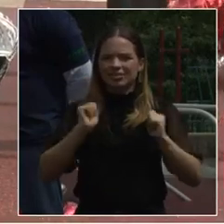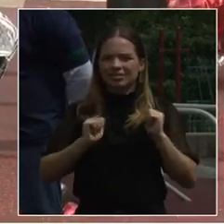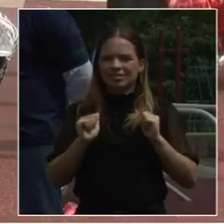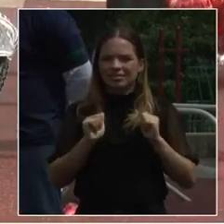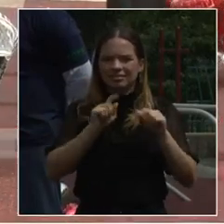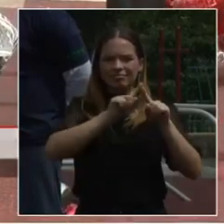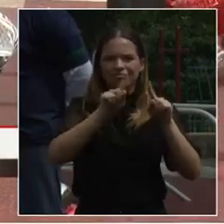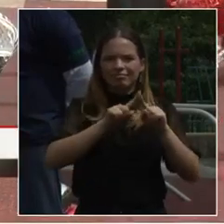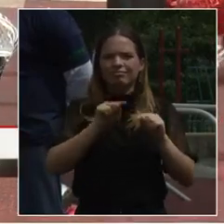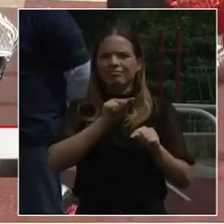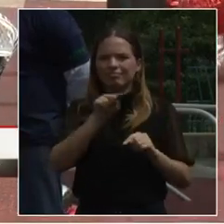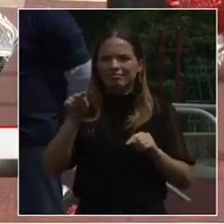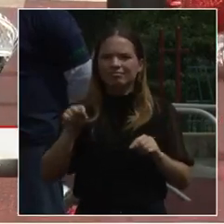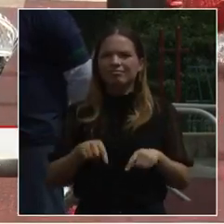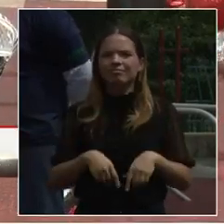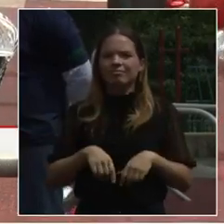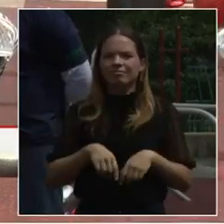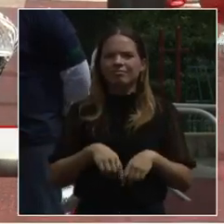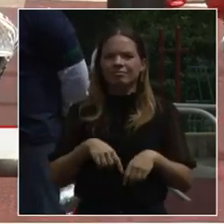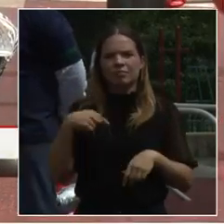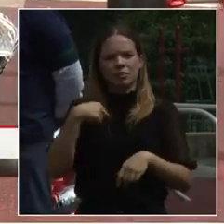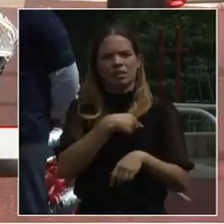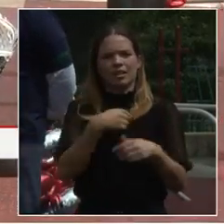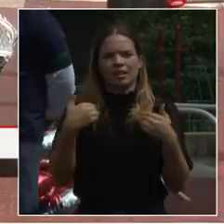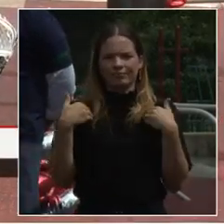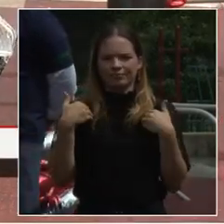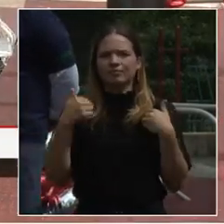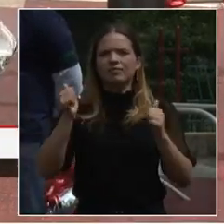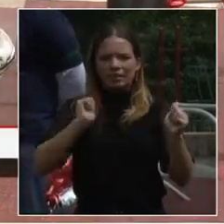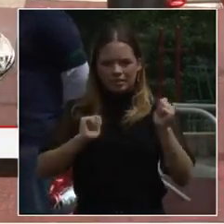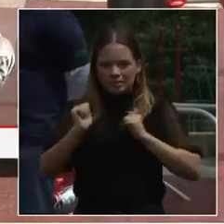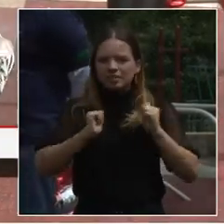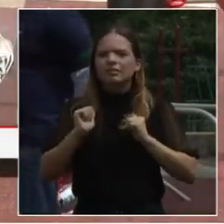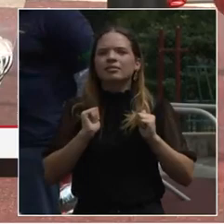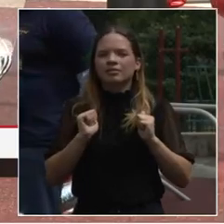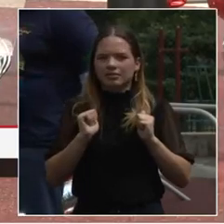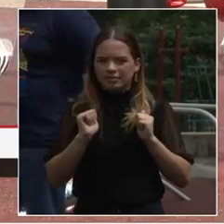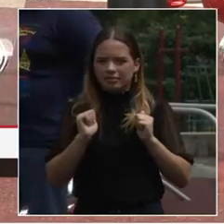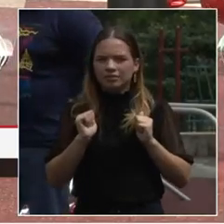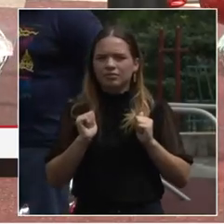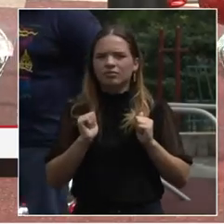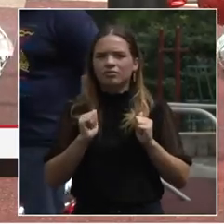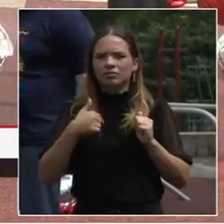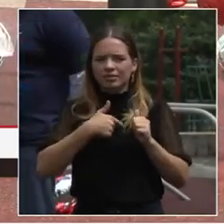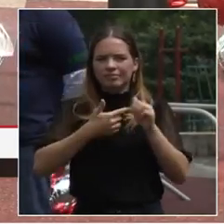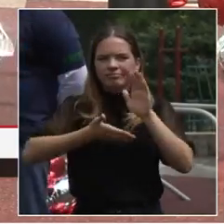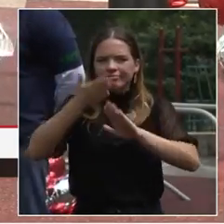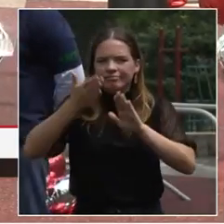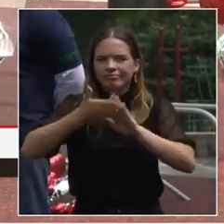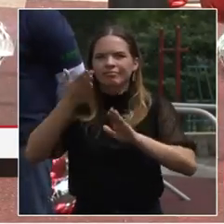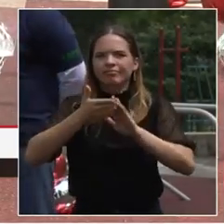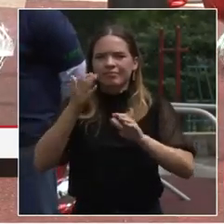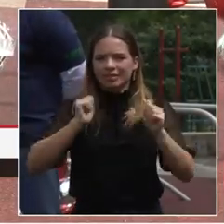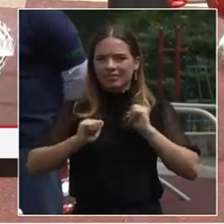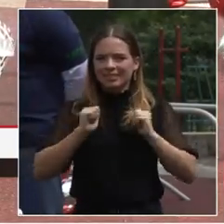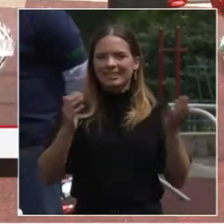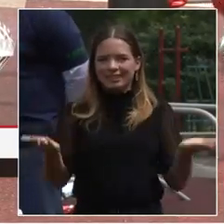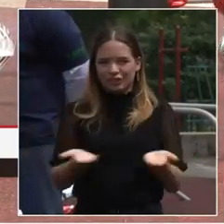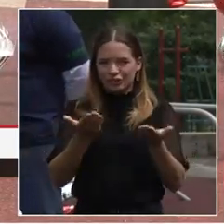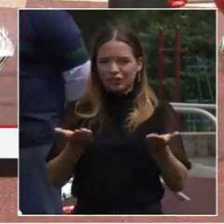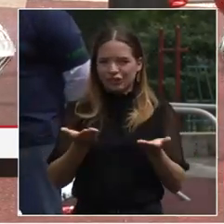also we had plays that we had given at the Lamont Recreation Center that we had